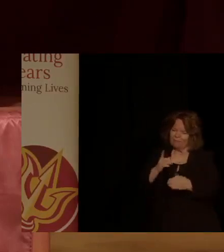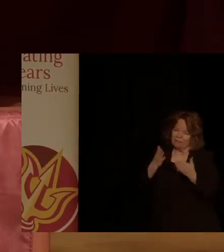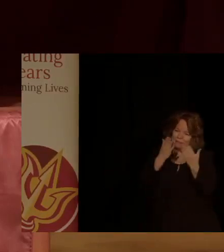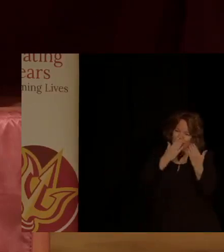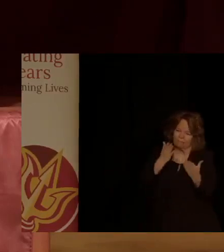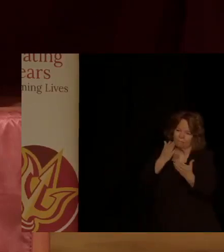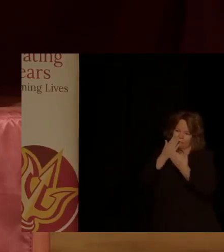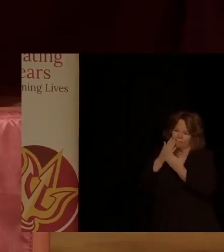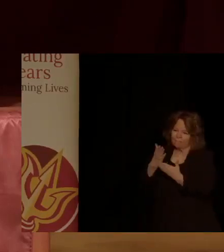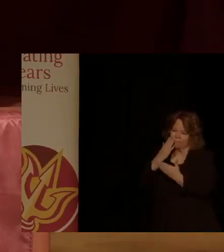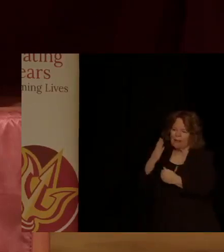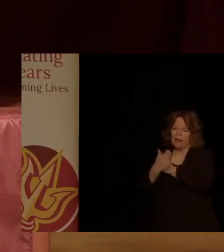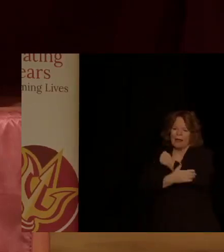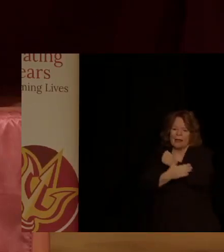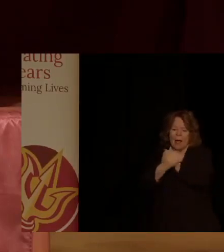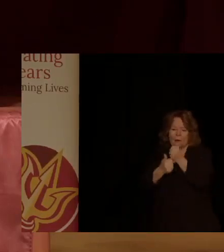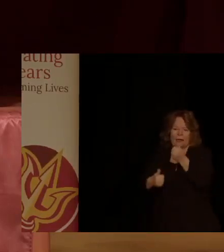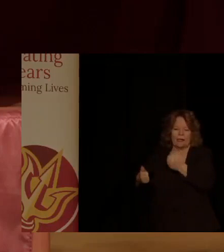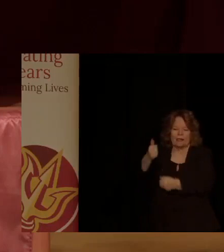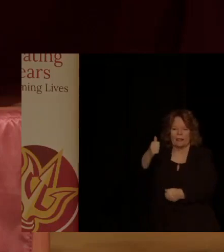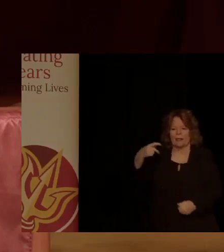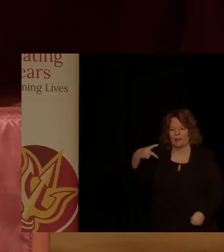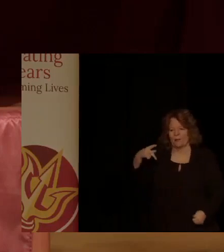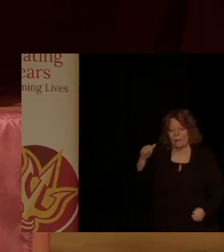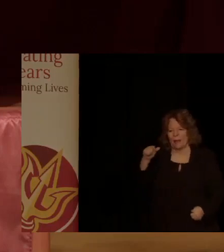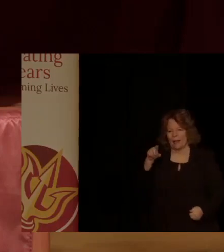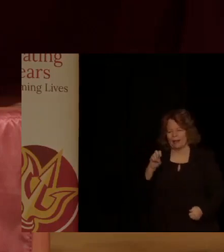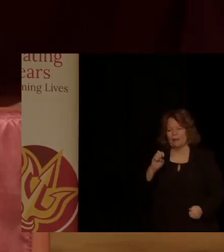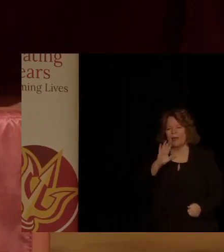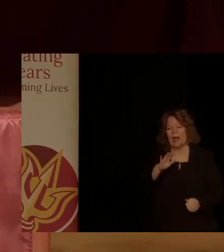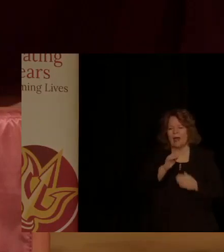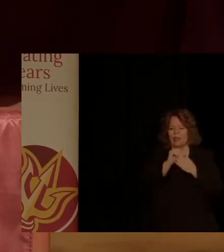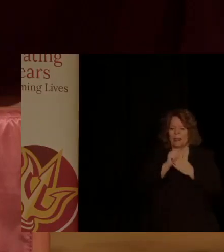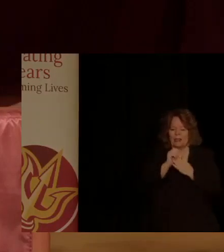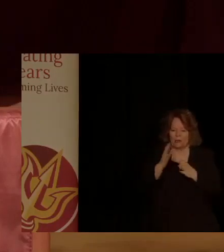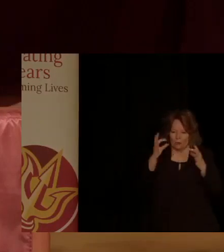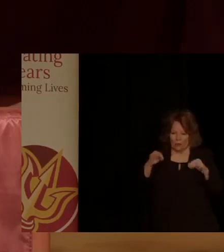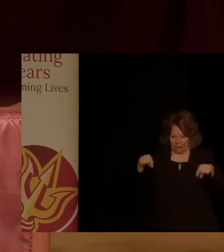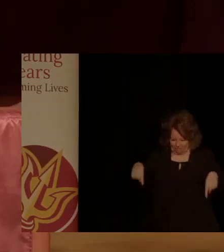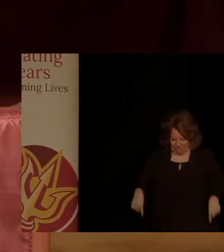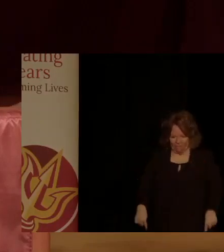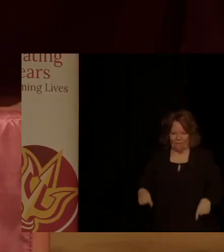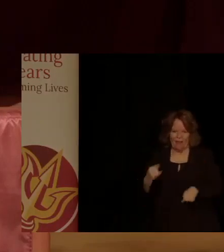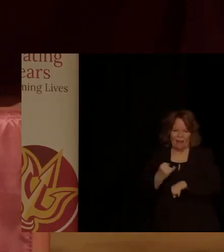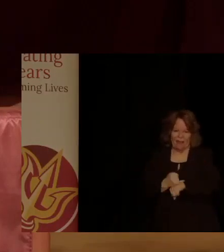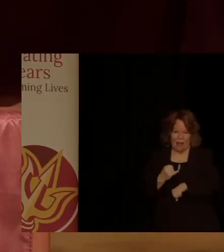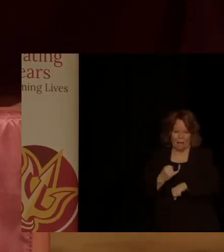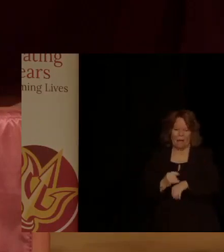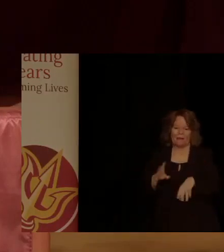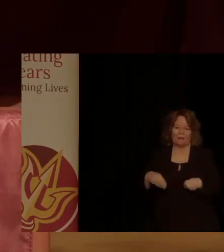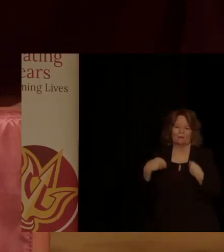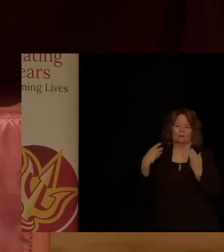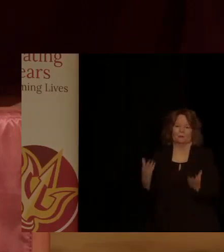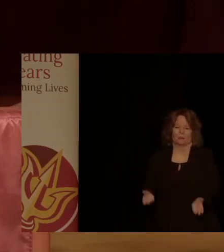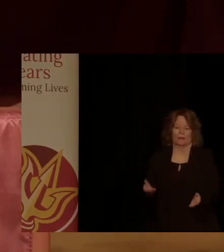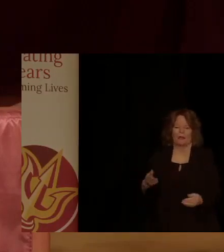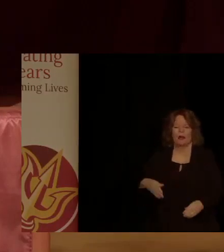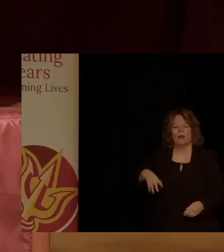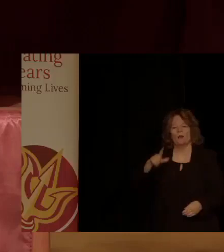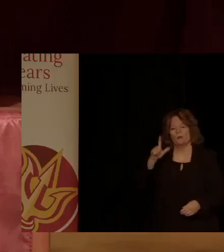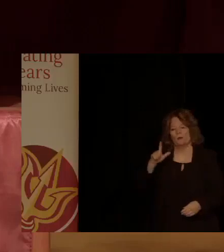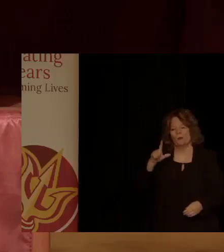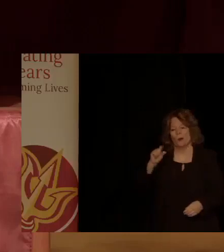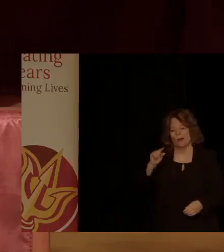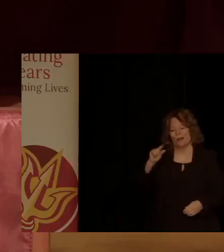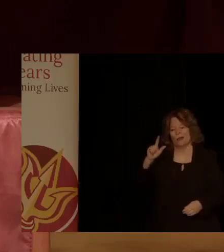to County Executive Page and his leadership for choosing the UMSL campus to present the 2023